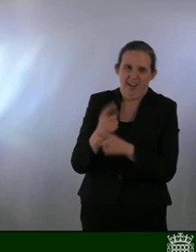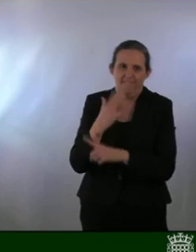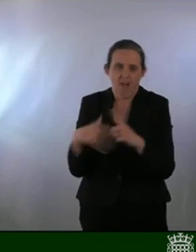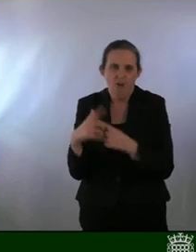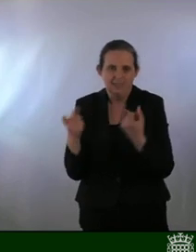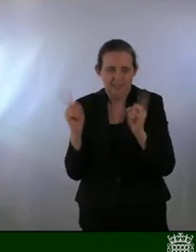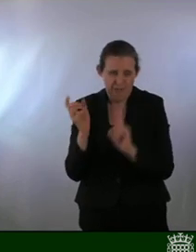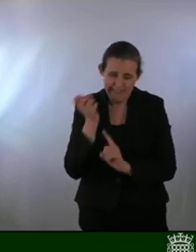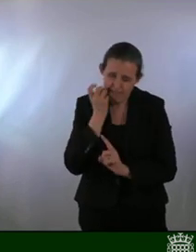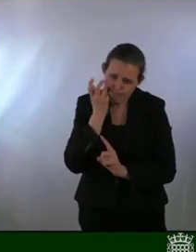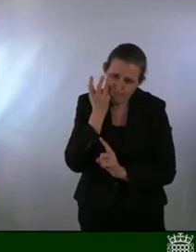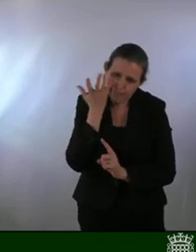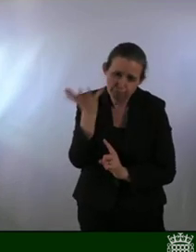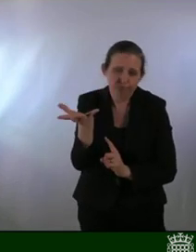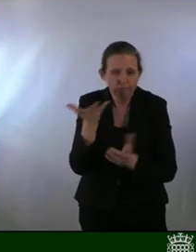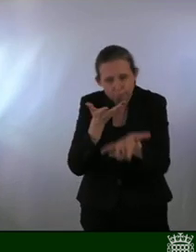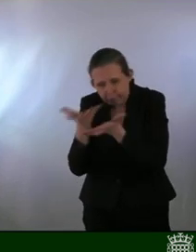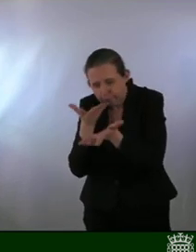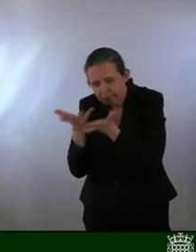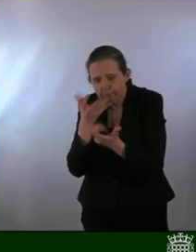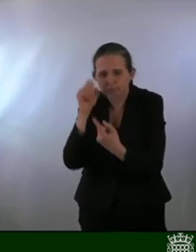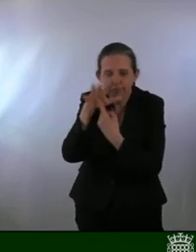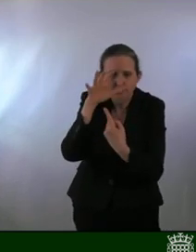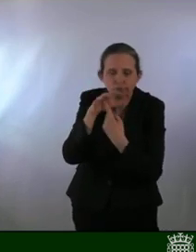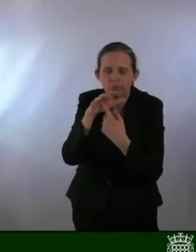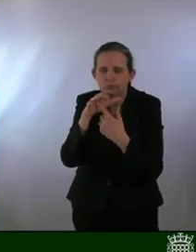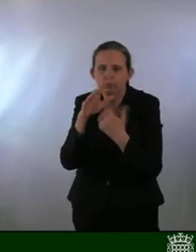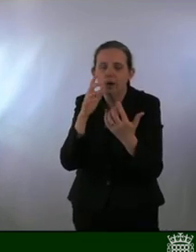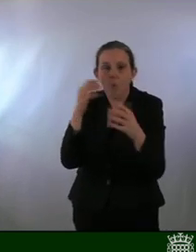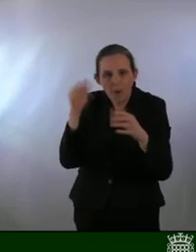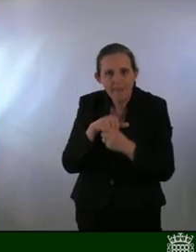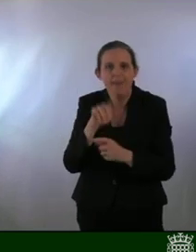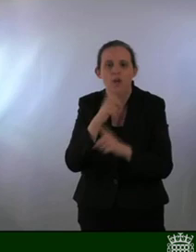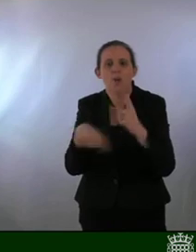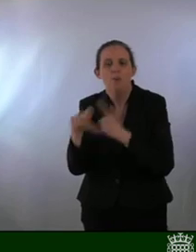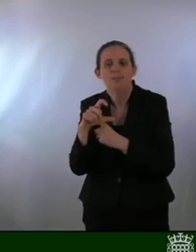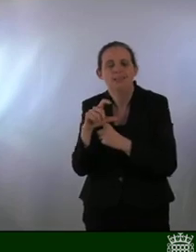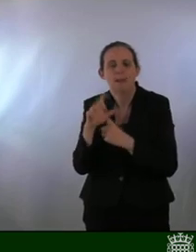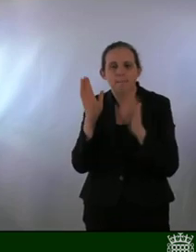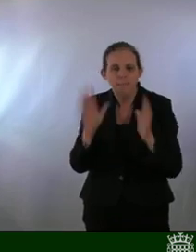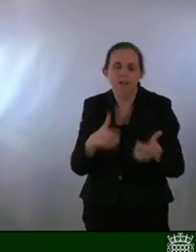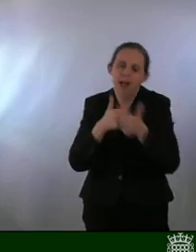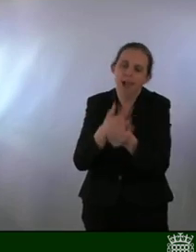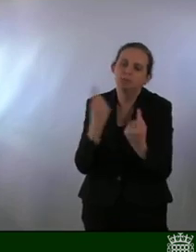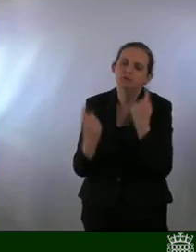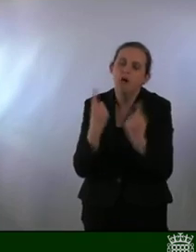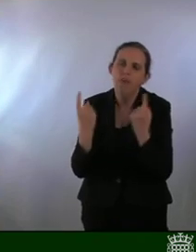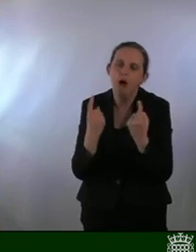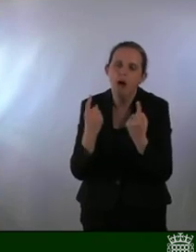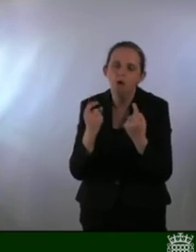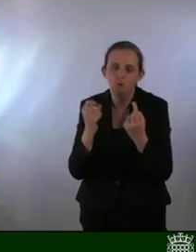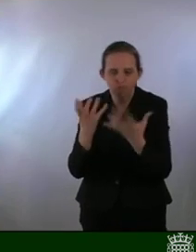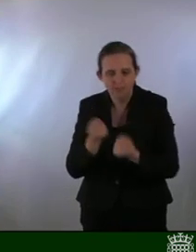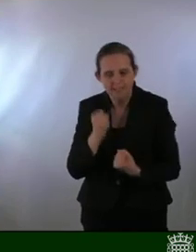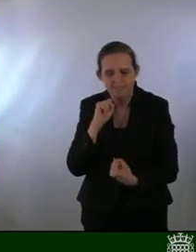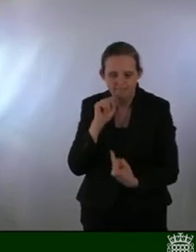obviously incredibly important, and it's important that within communities people help each other to be able to get essential supplies.